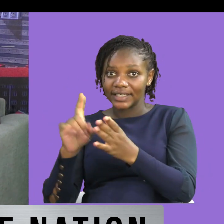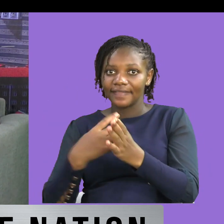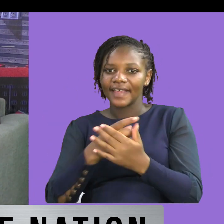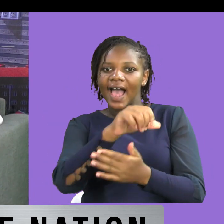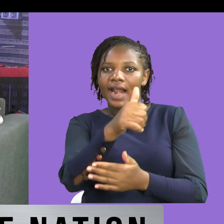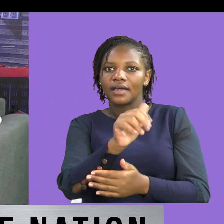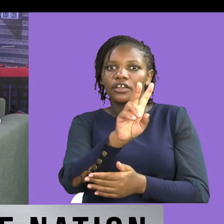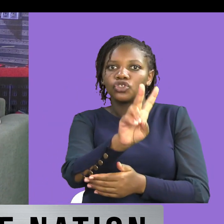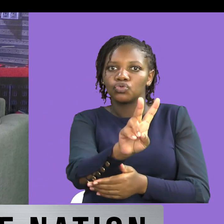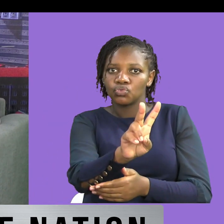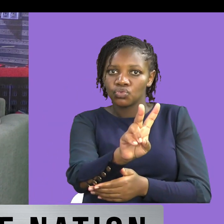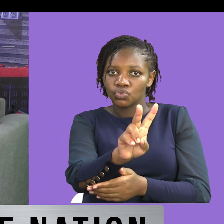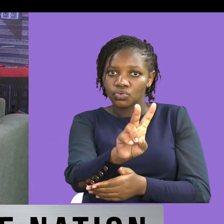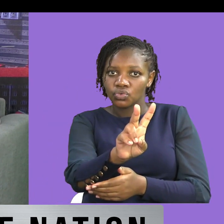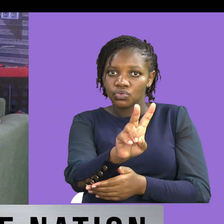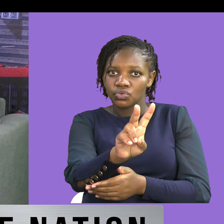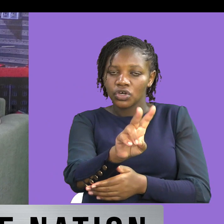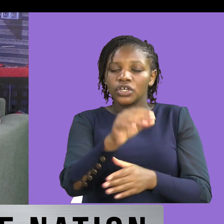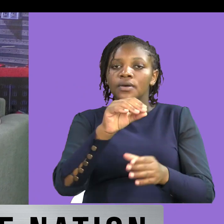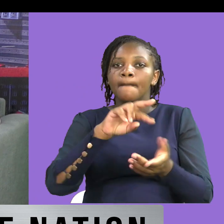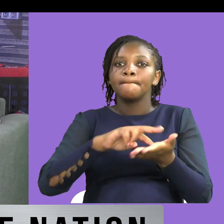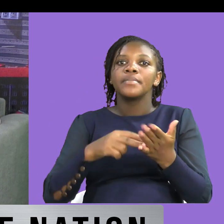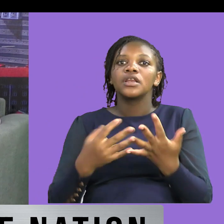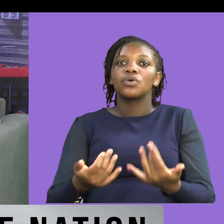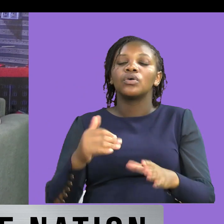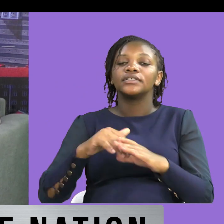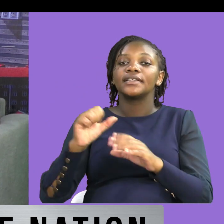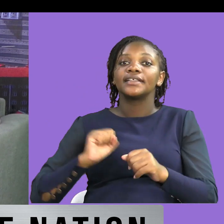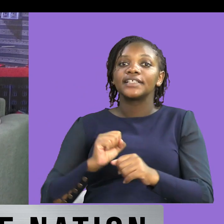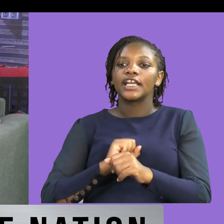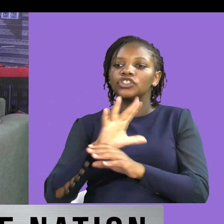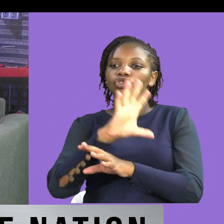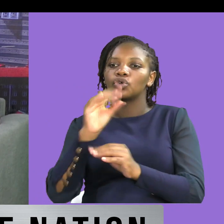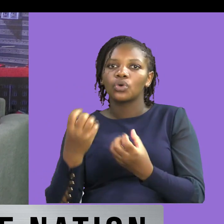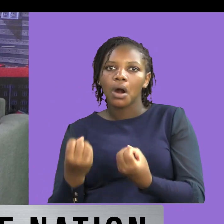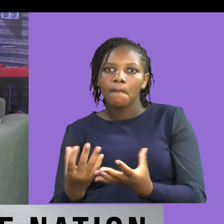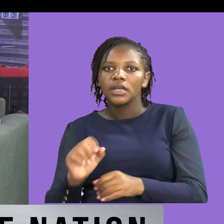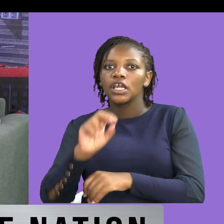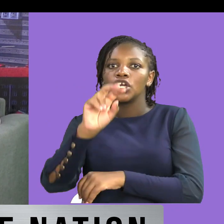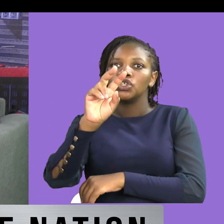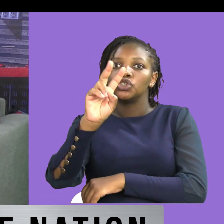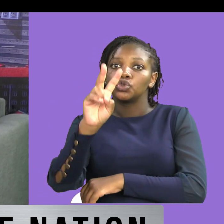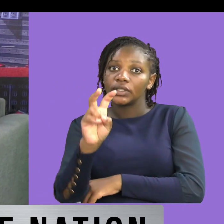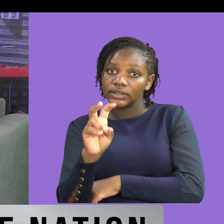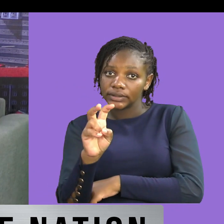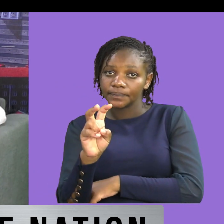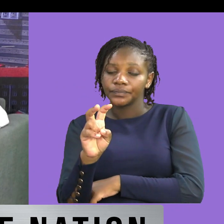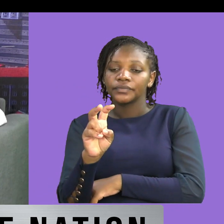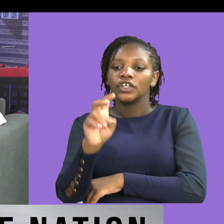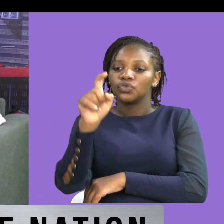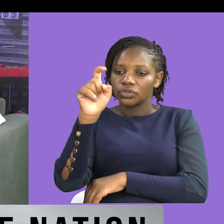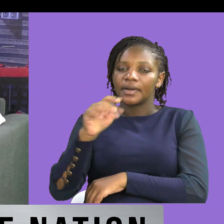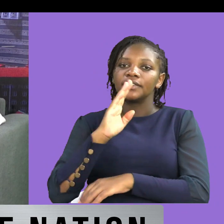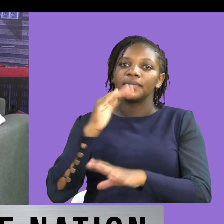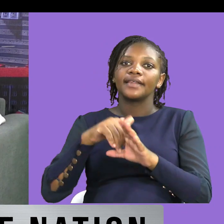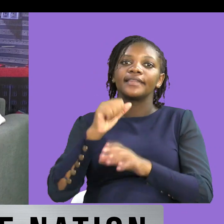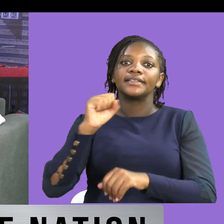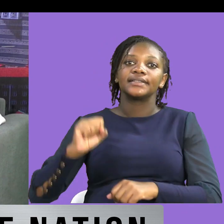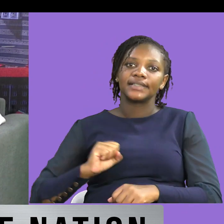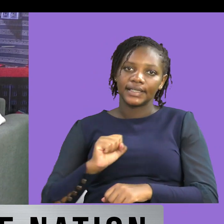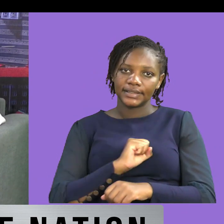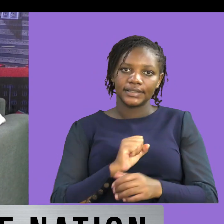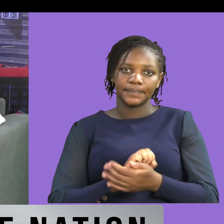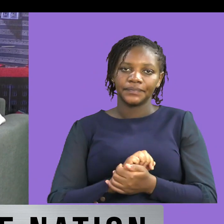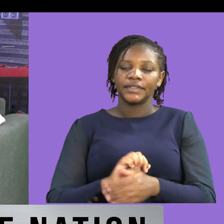2 nominees. So in the Senate you get 20. Yes. Yeah. So she must be in the Senate.